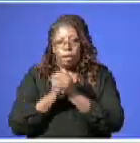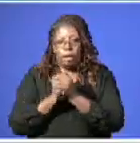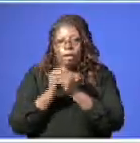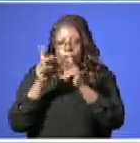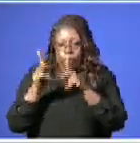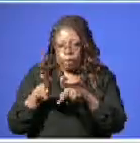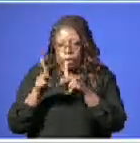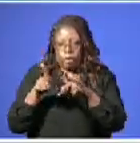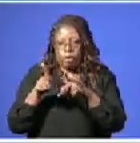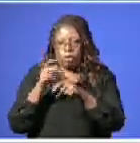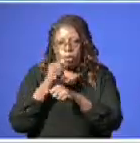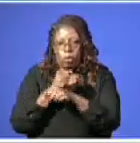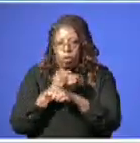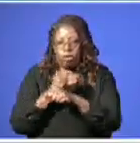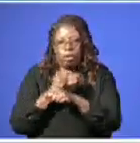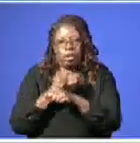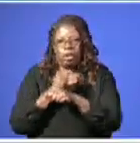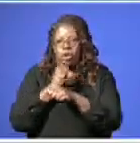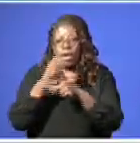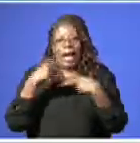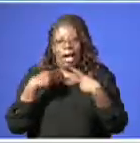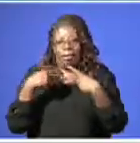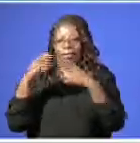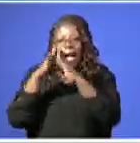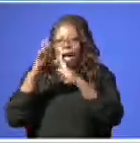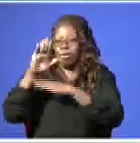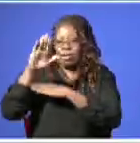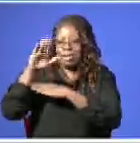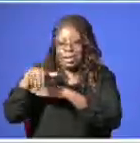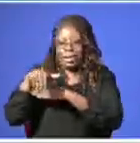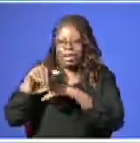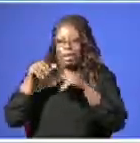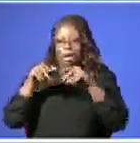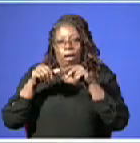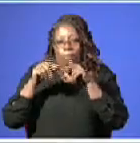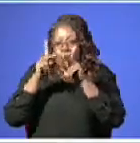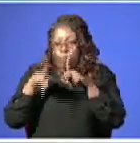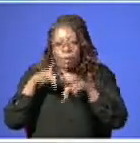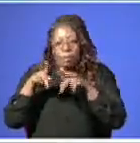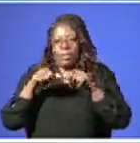We barely have roofs over our head, and some people are still in tents.